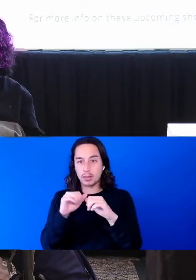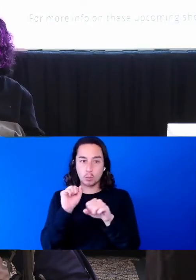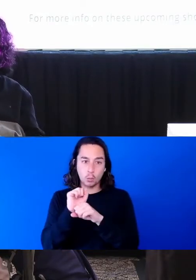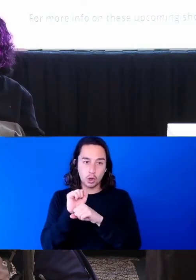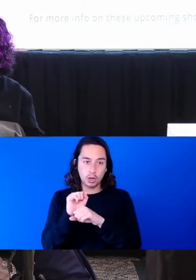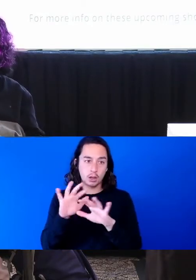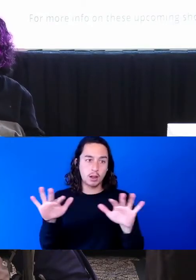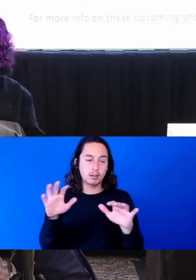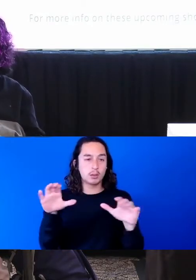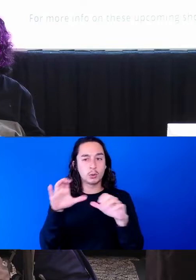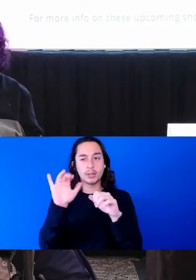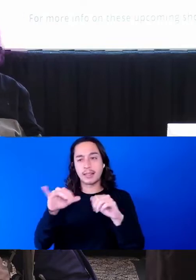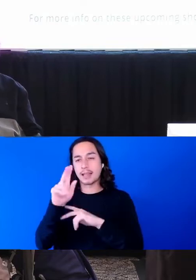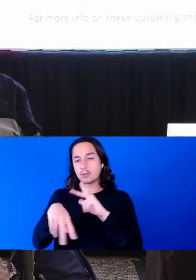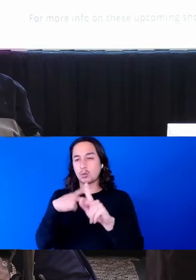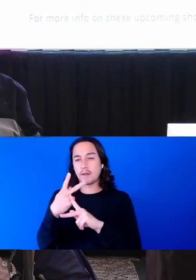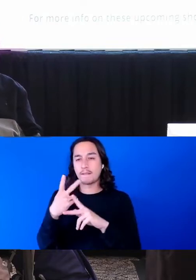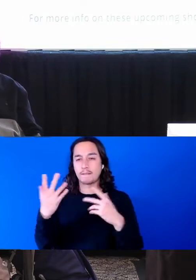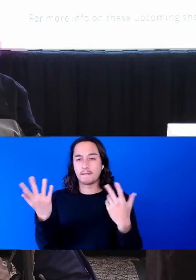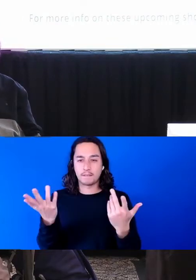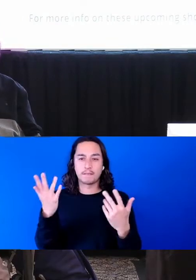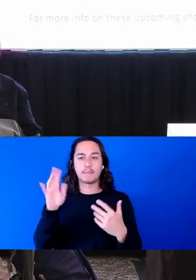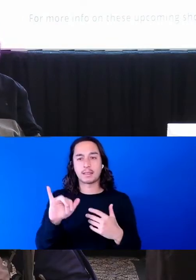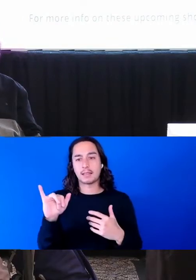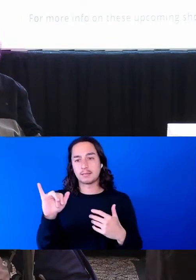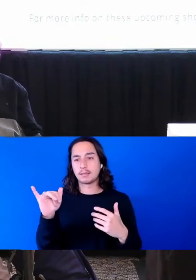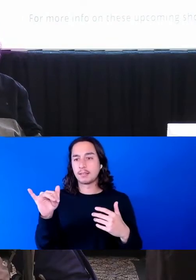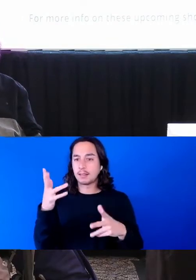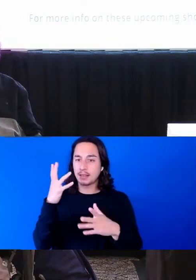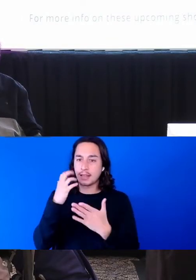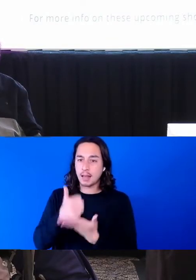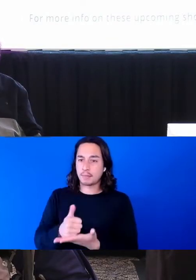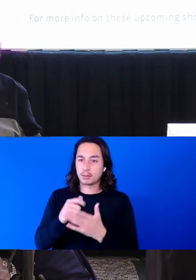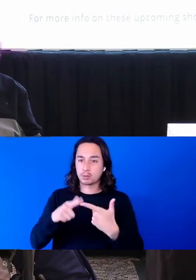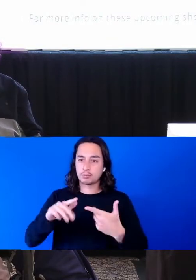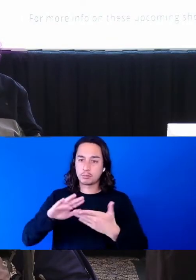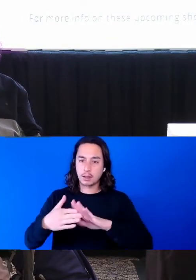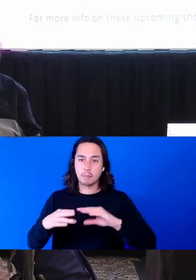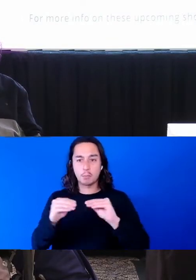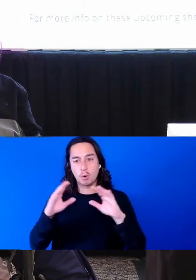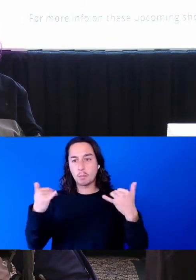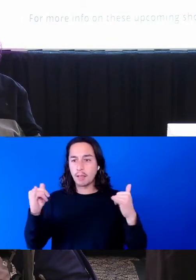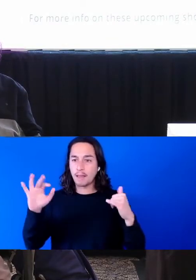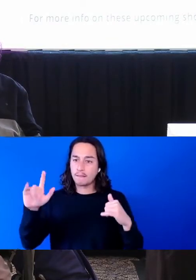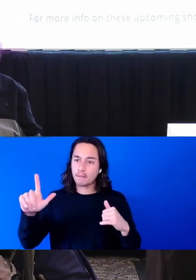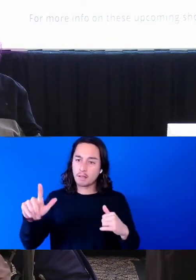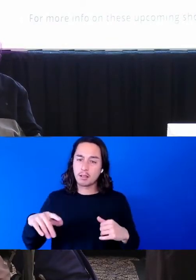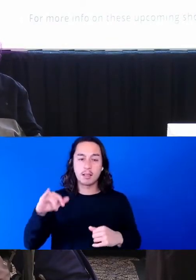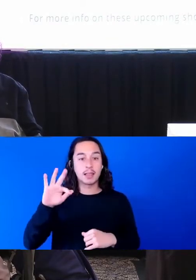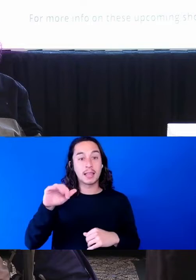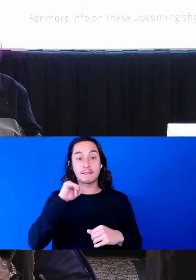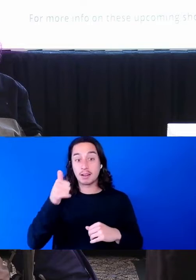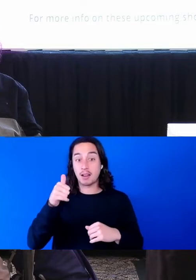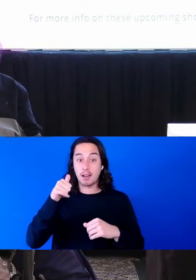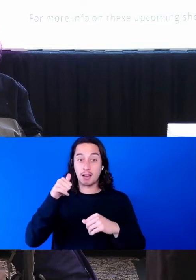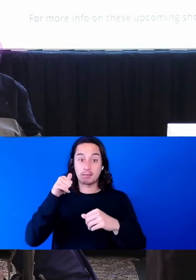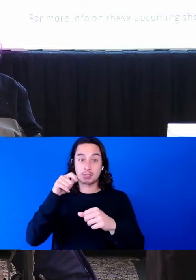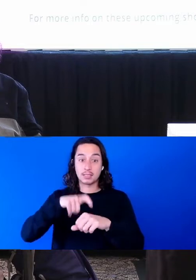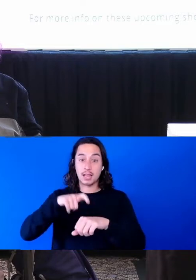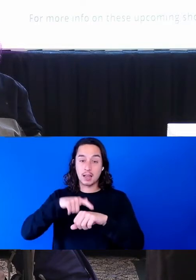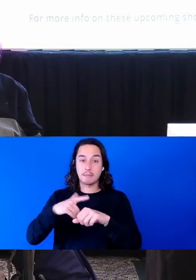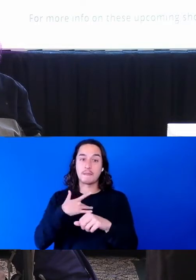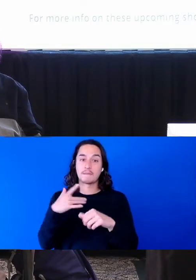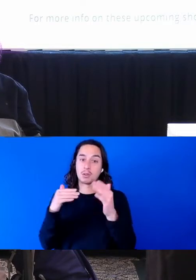Doing that sort of like iteration, helping it to get playful. And if there's not time, which I feel like a lot of times we don't